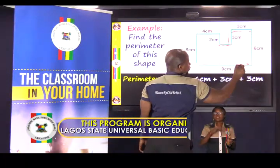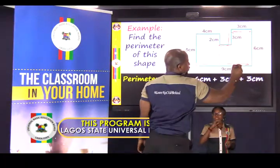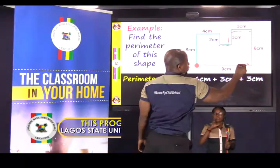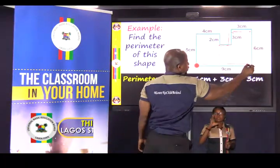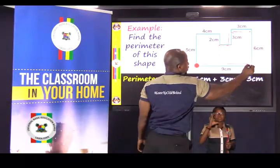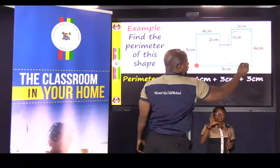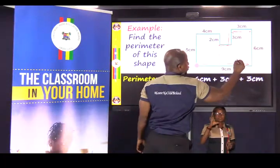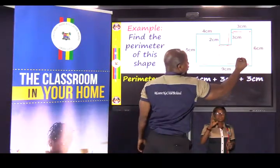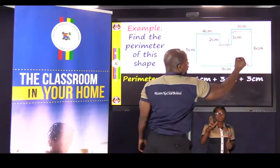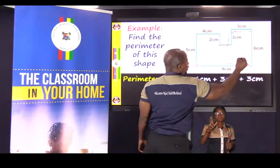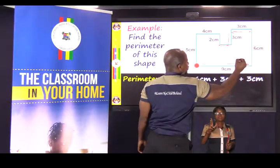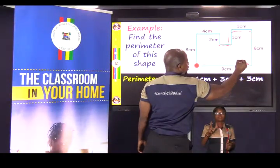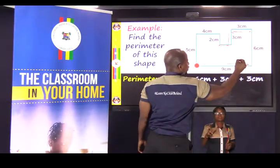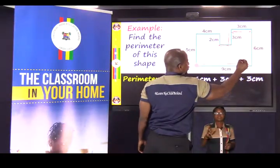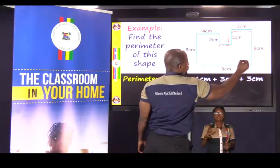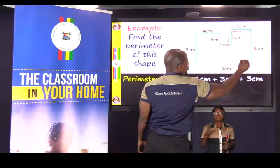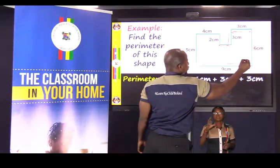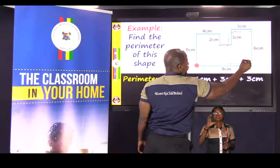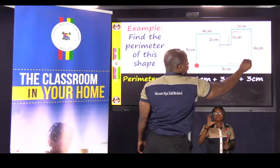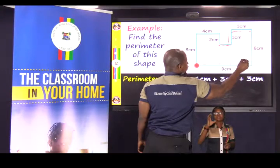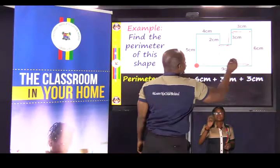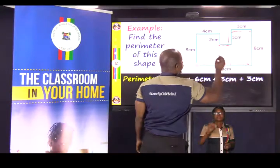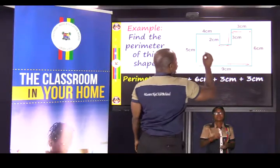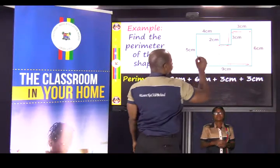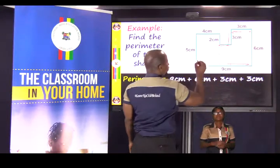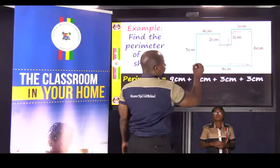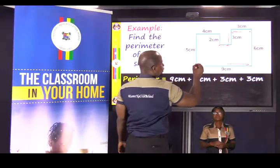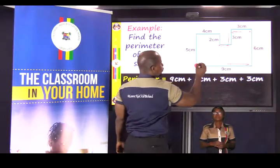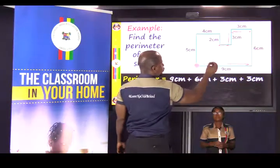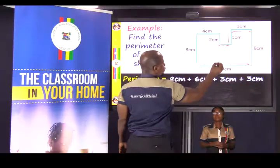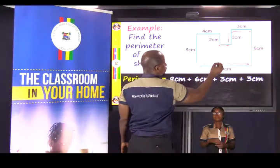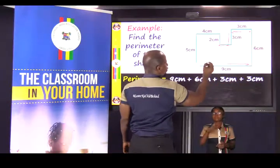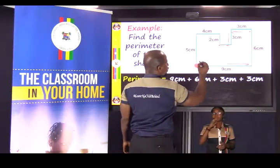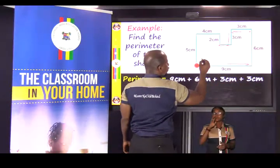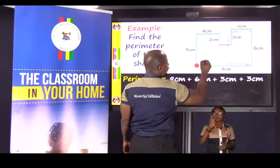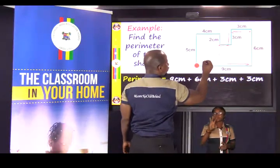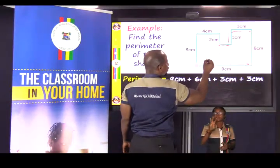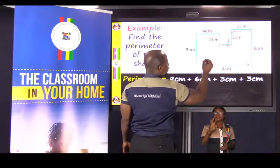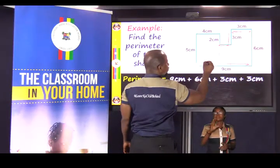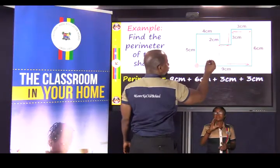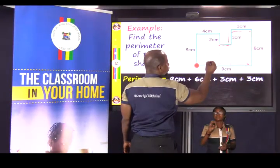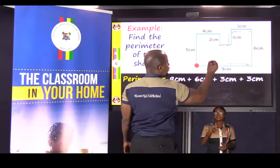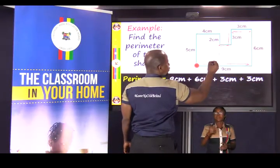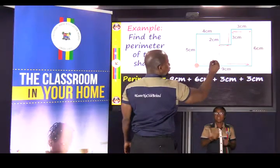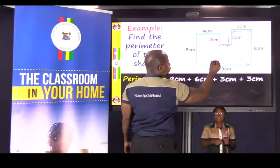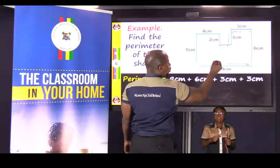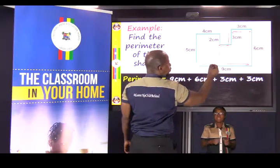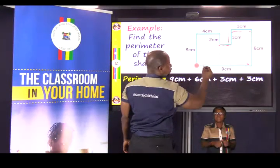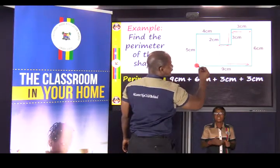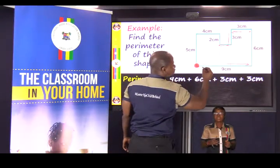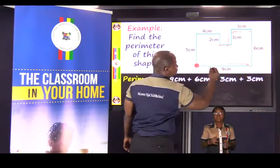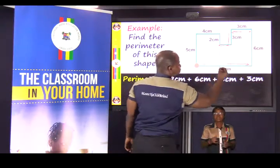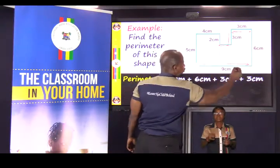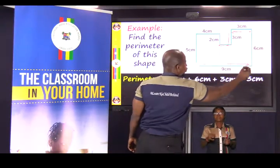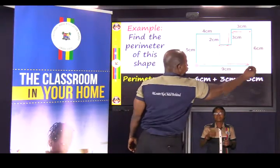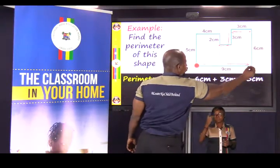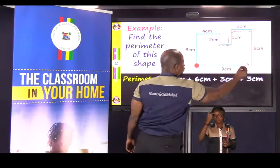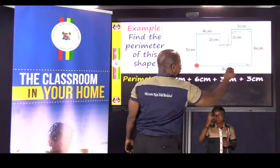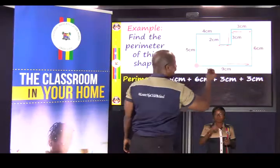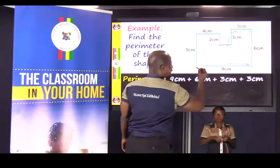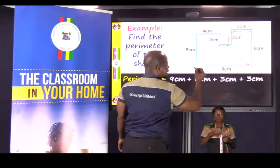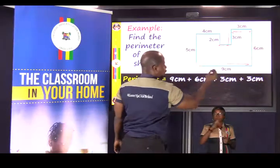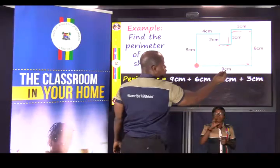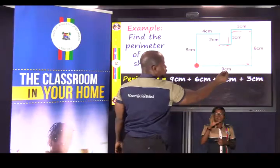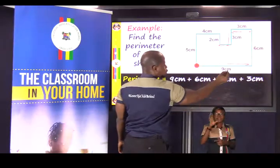place is 3 centimeters. From this place to this place is 4 centimeters. But everything is supposed